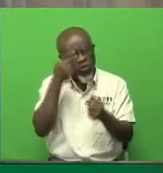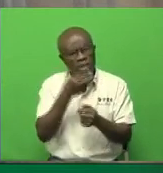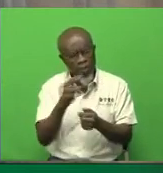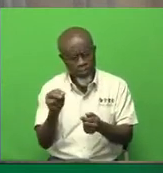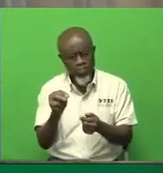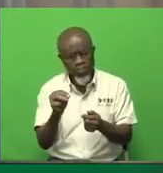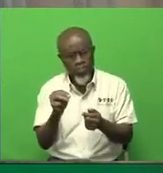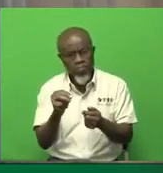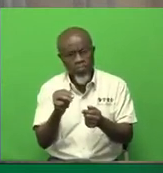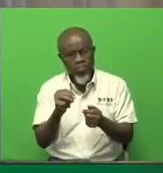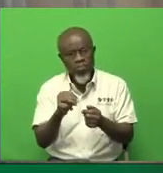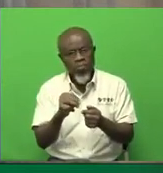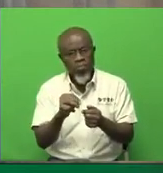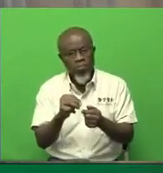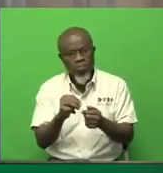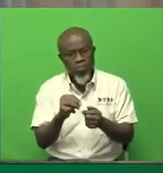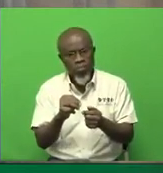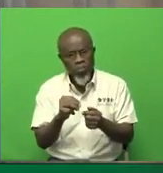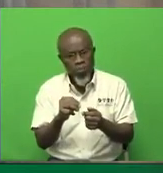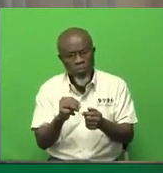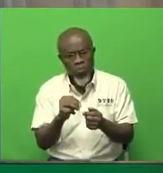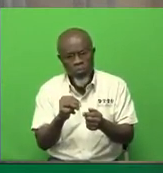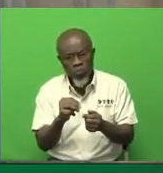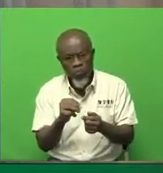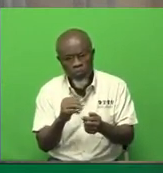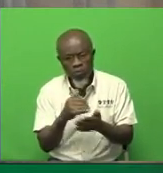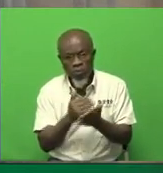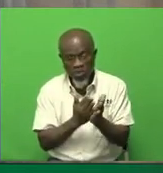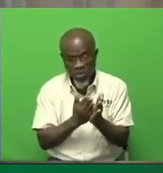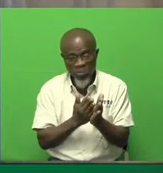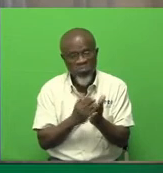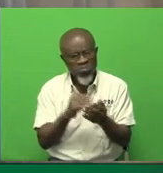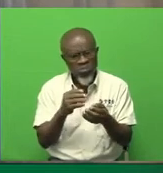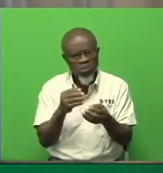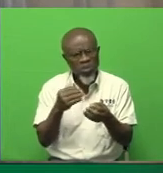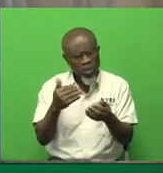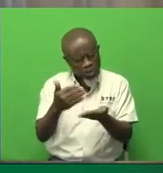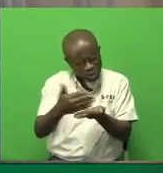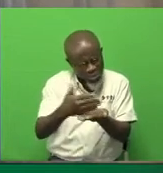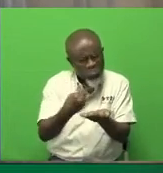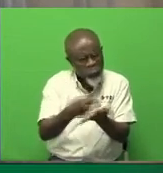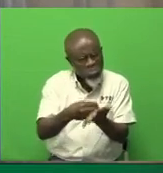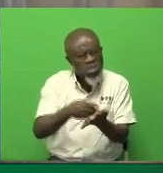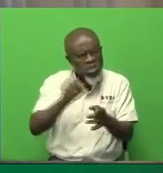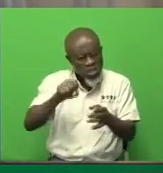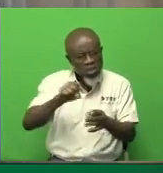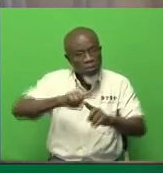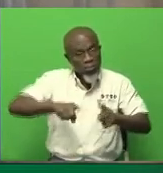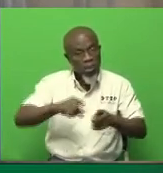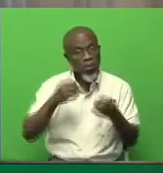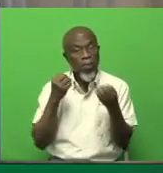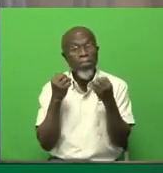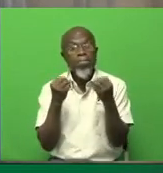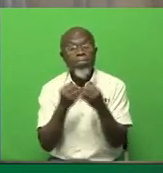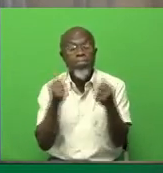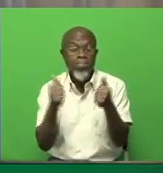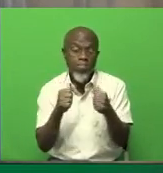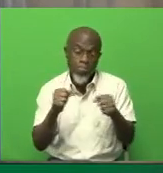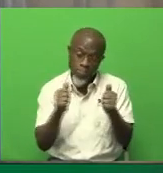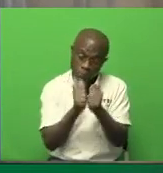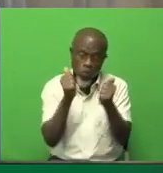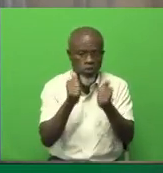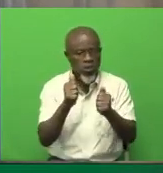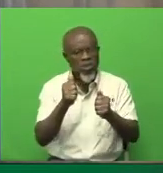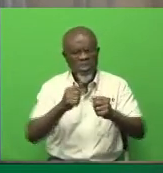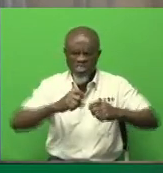monitor is a lot of money a lot are struggling to make ends meet prime minister people are struggling to make